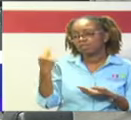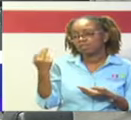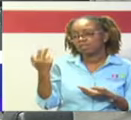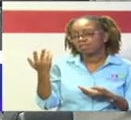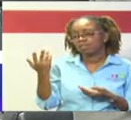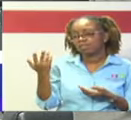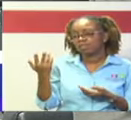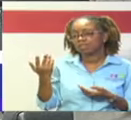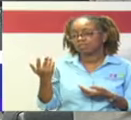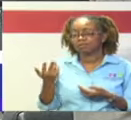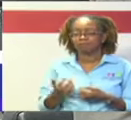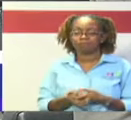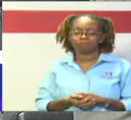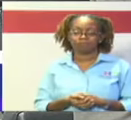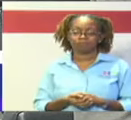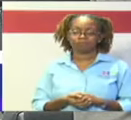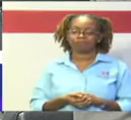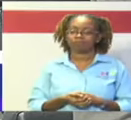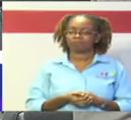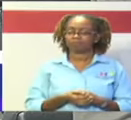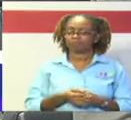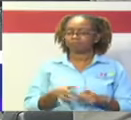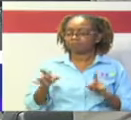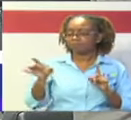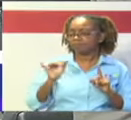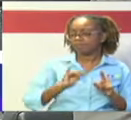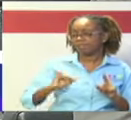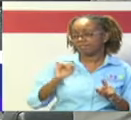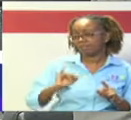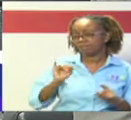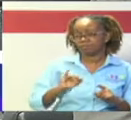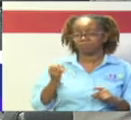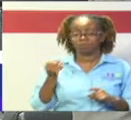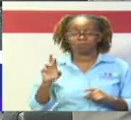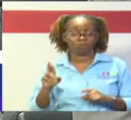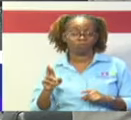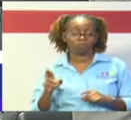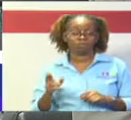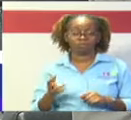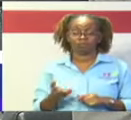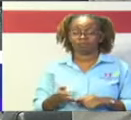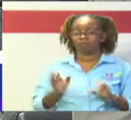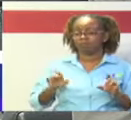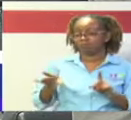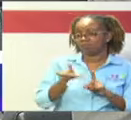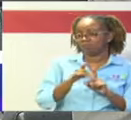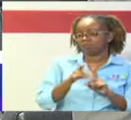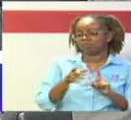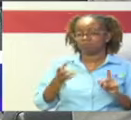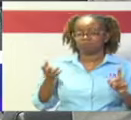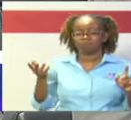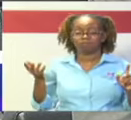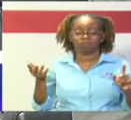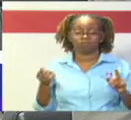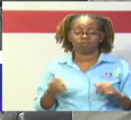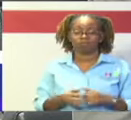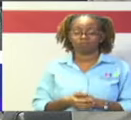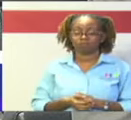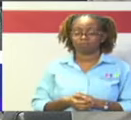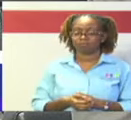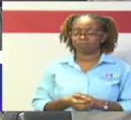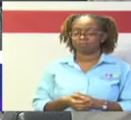infected, or B, being infectious, meaning being able to transmit illness. So it's almost like you're creating an artificial